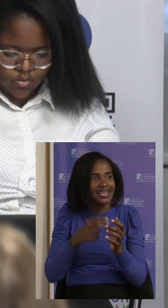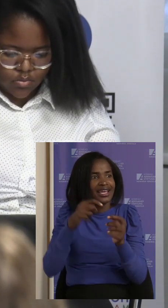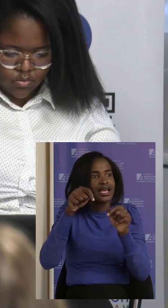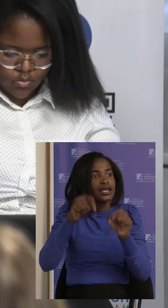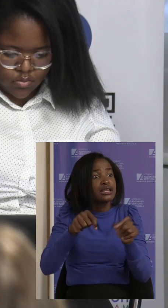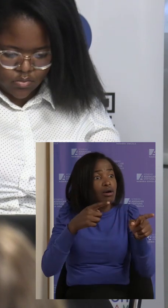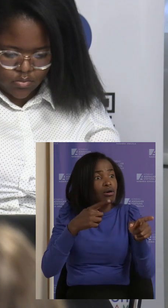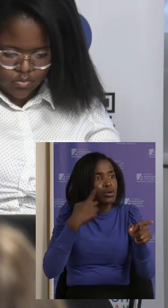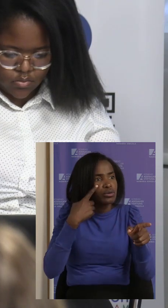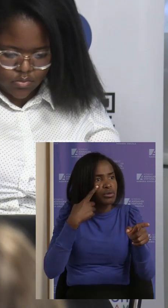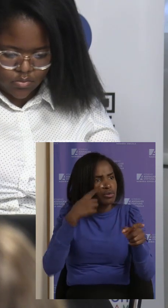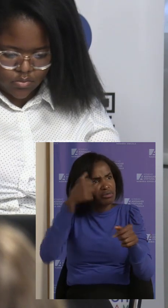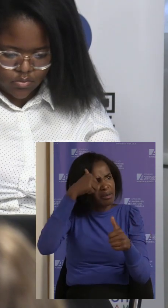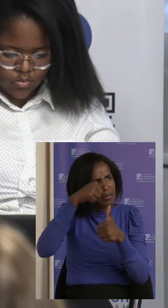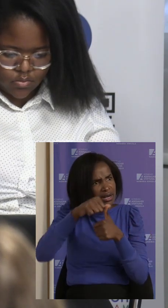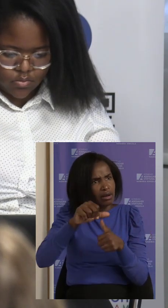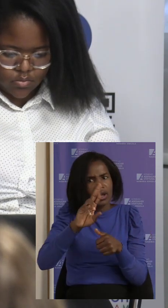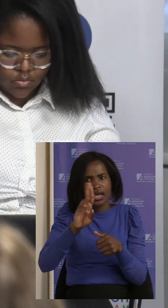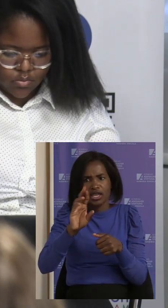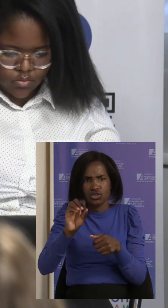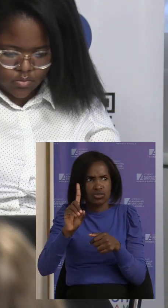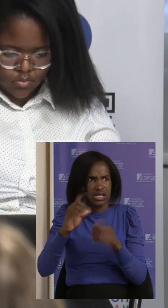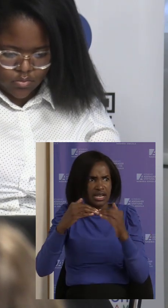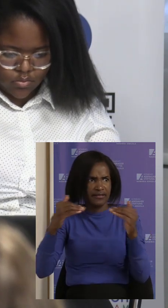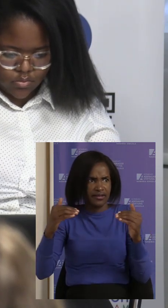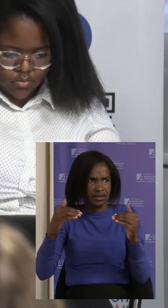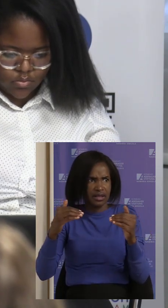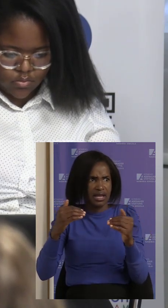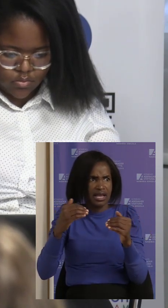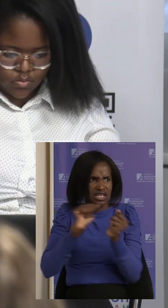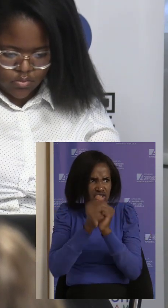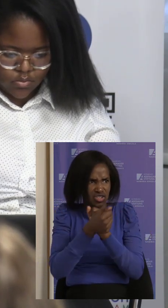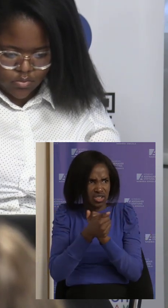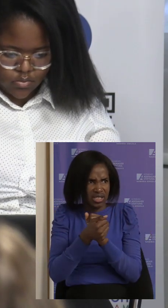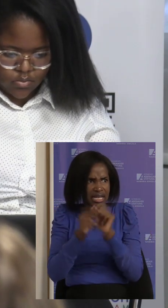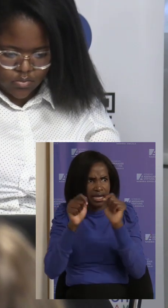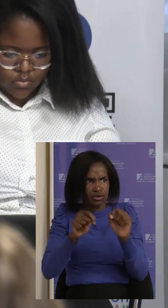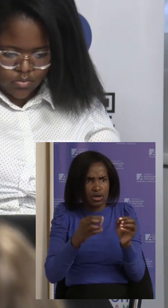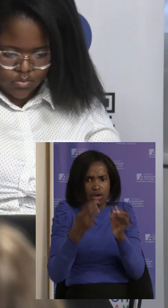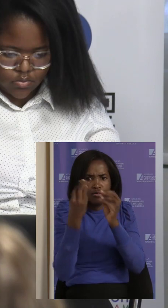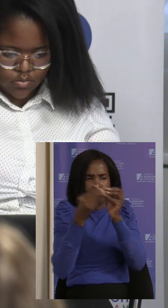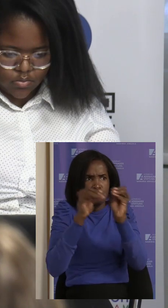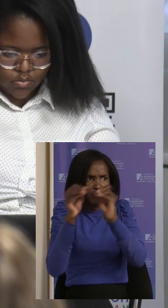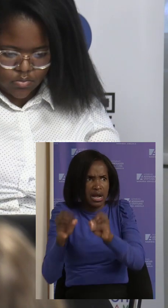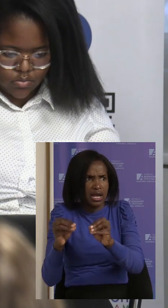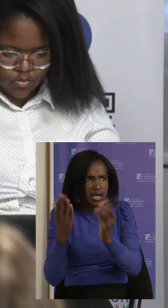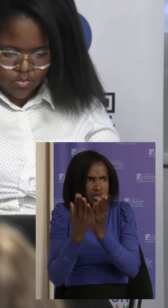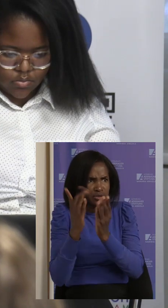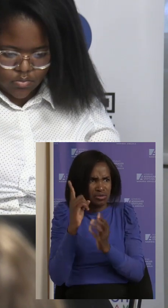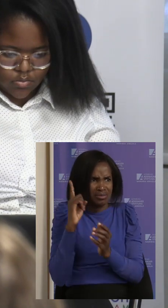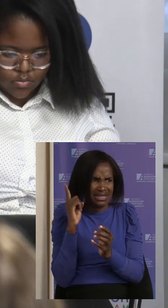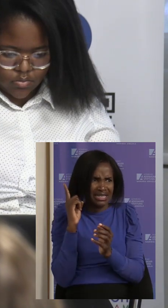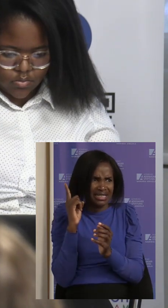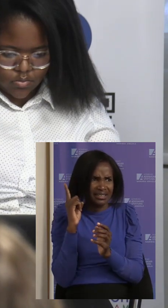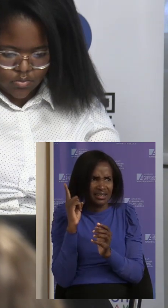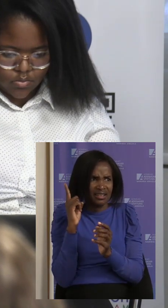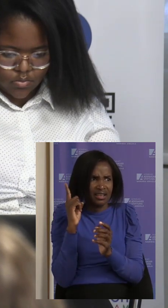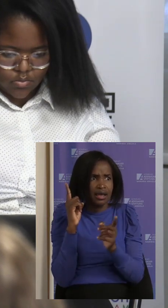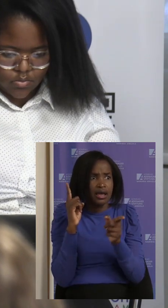level. We objected, we appealed, and they were lifted to the school principal level. That